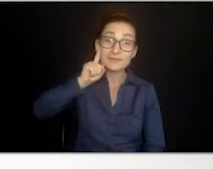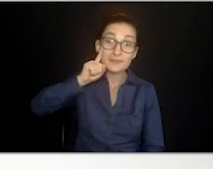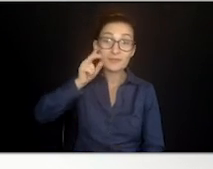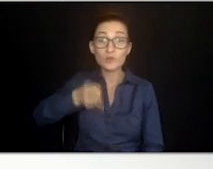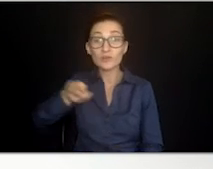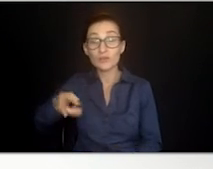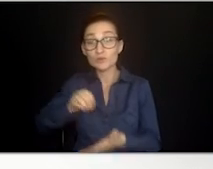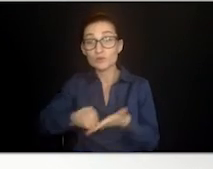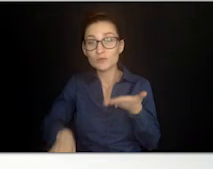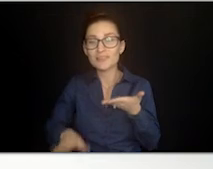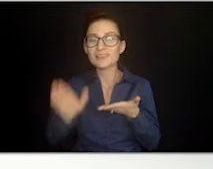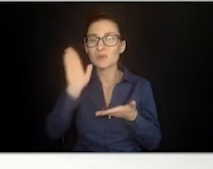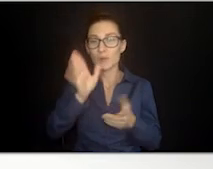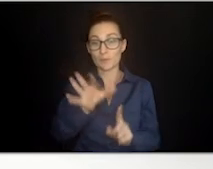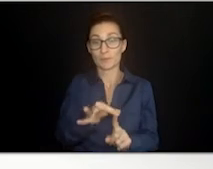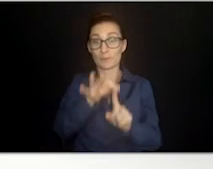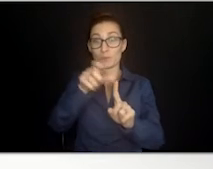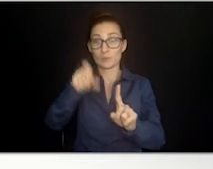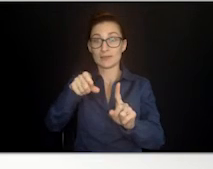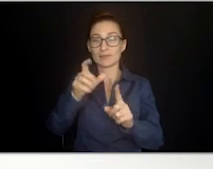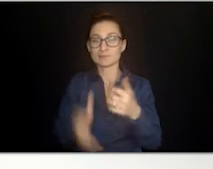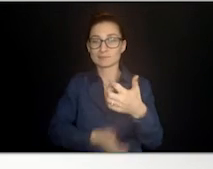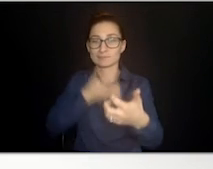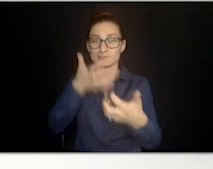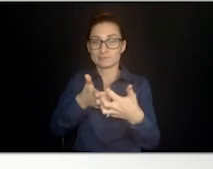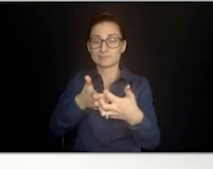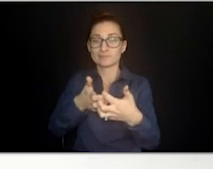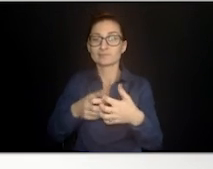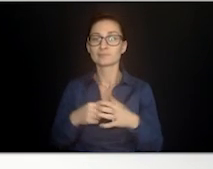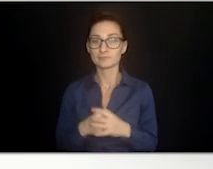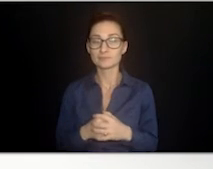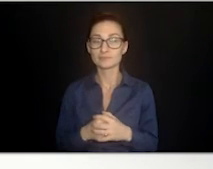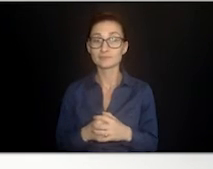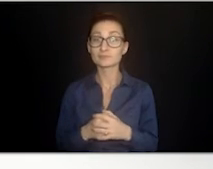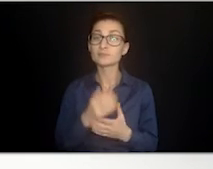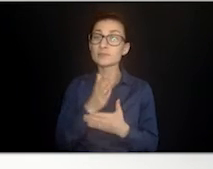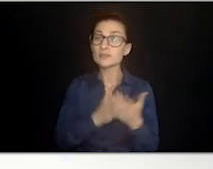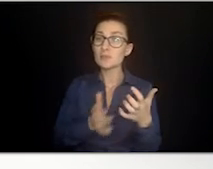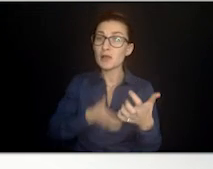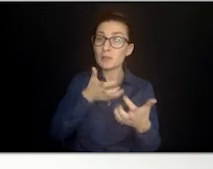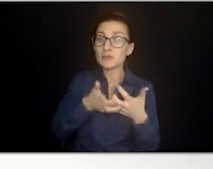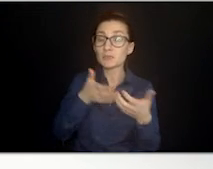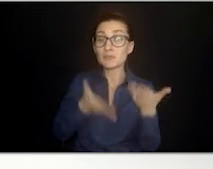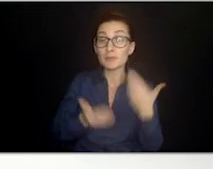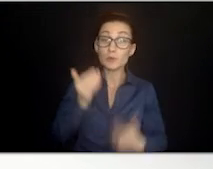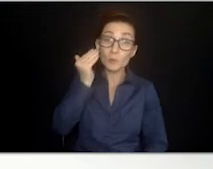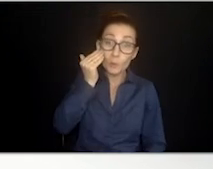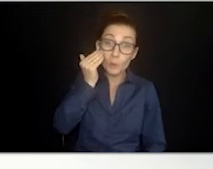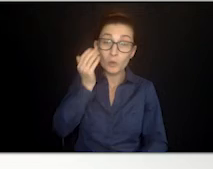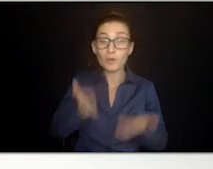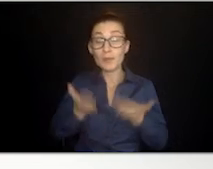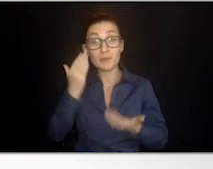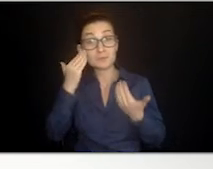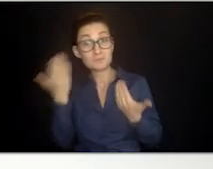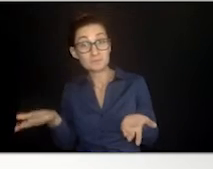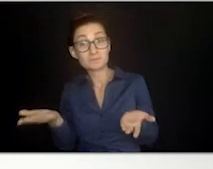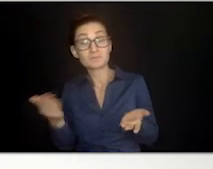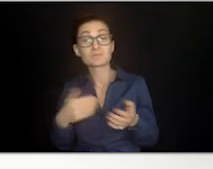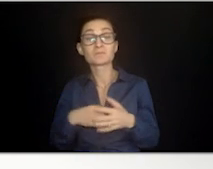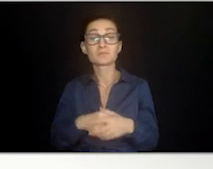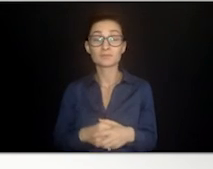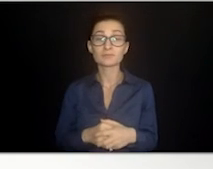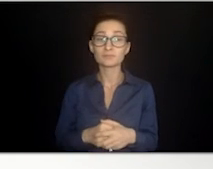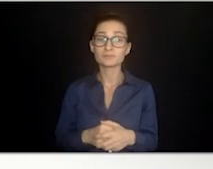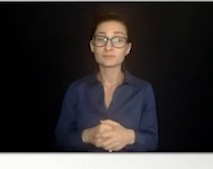require specialized accommodations, some of which you may not be familiar with, or to families or